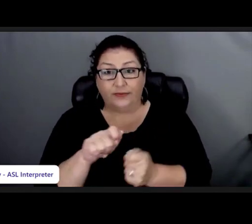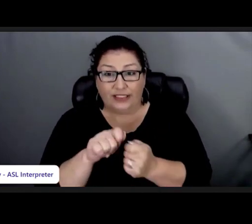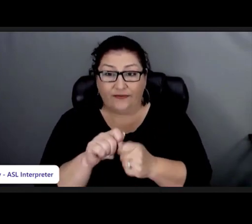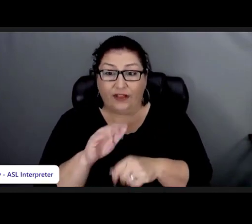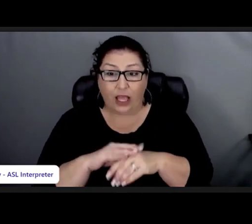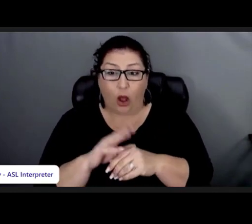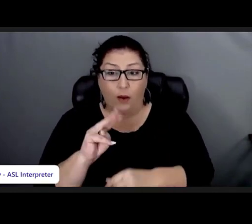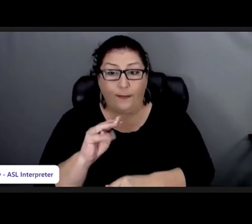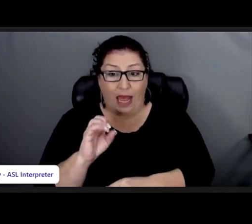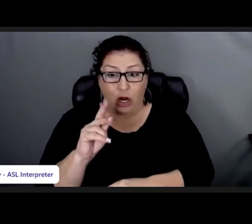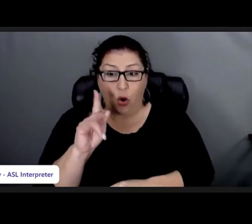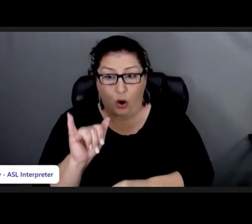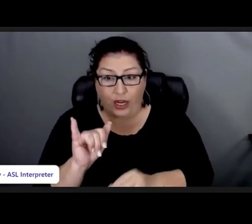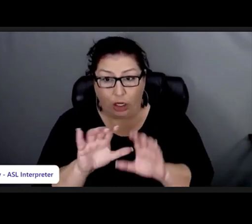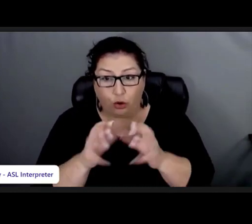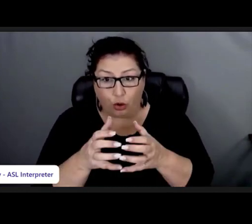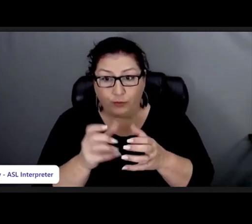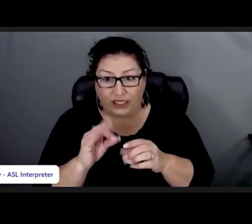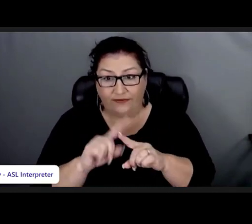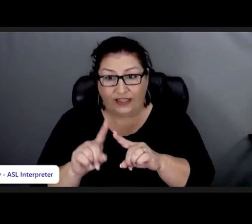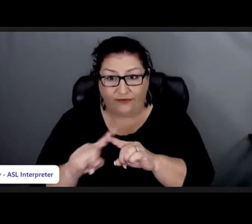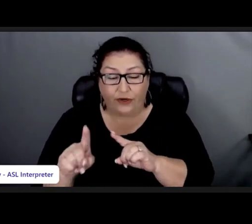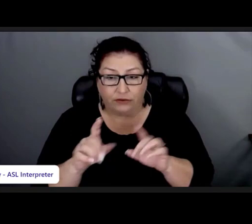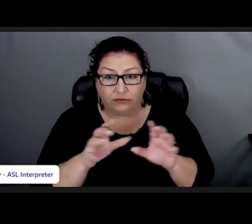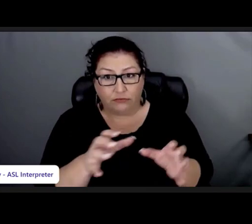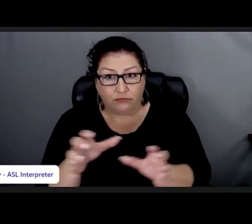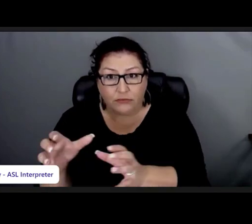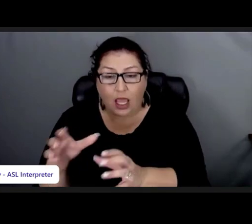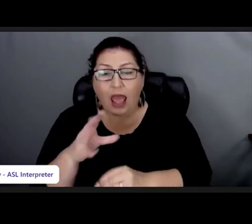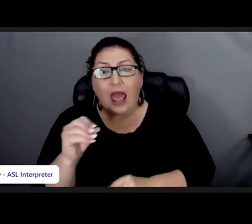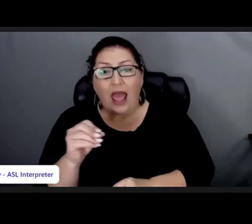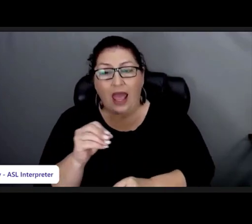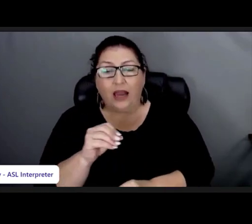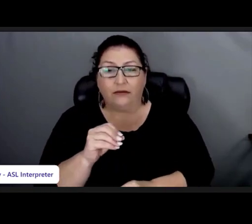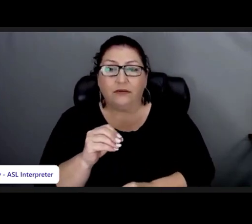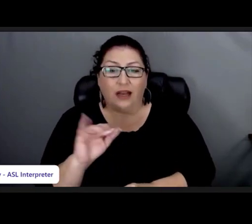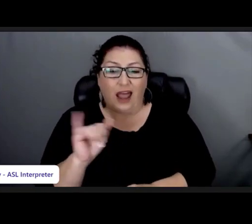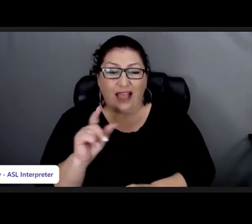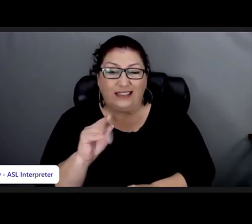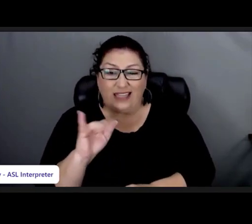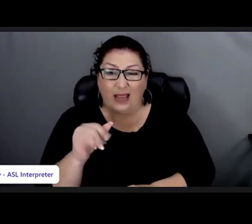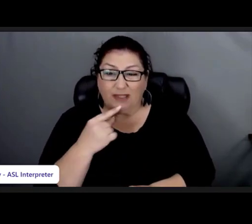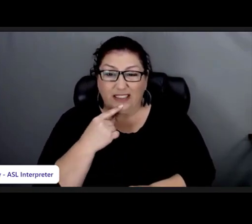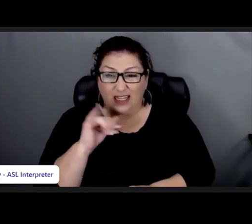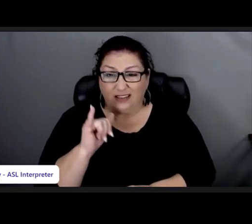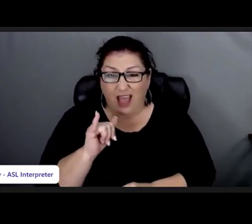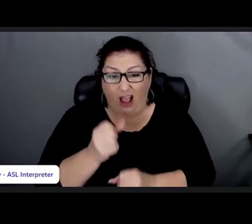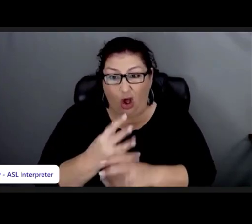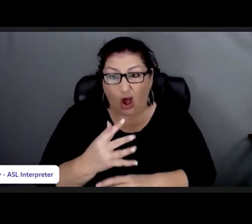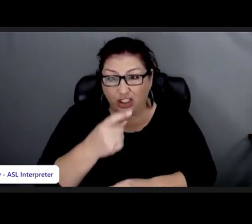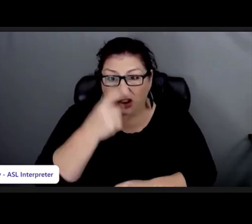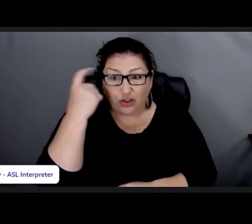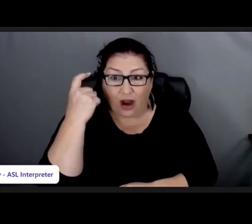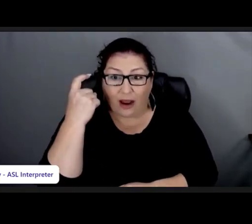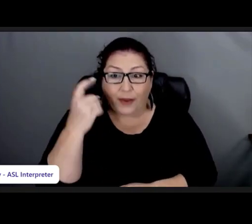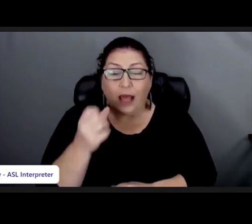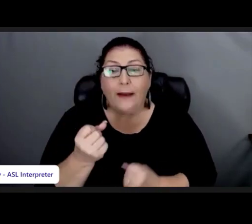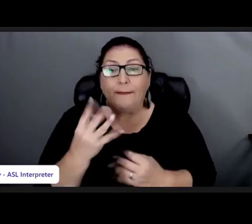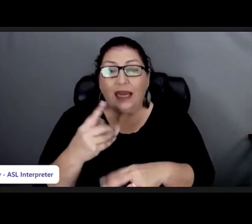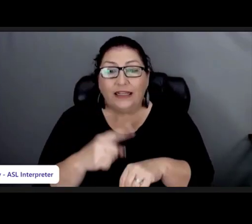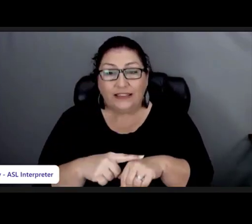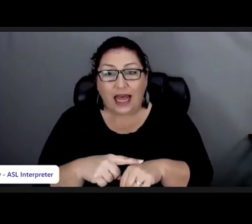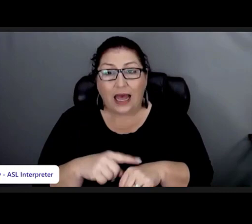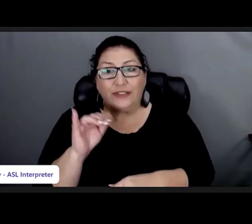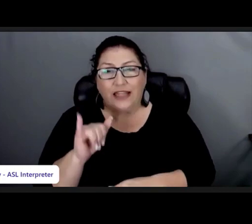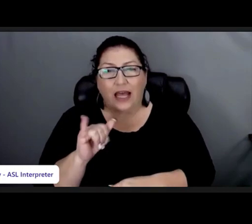minority groups of all sorts. And that within itself, like Tammy says, it's trauma inducing. And that oftentimes participants don't really